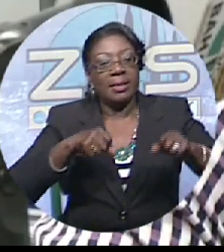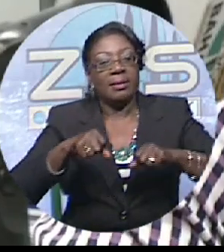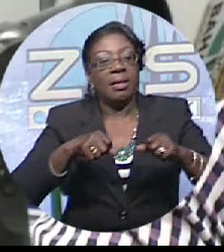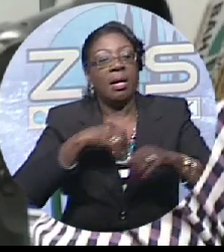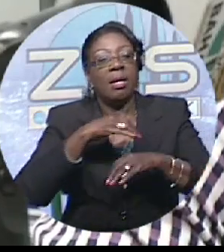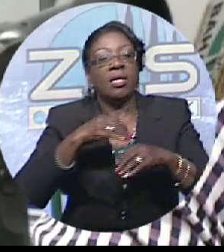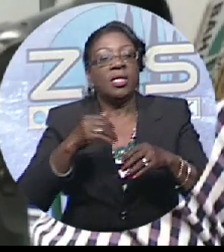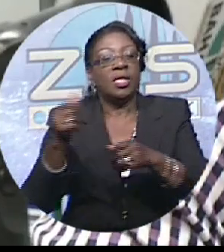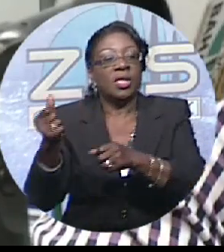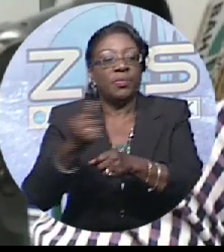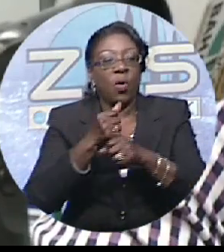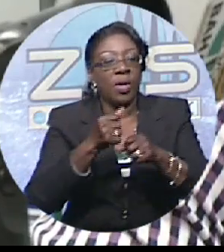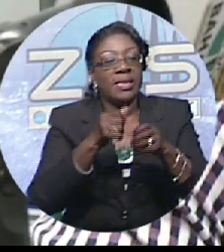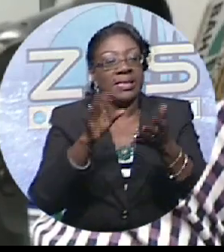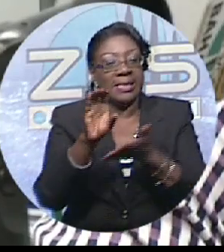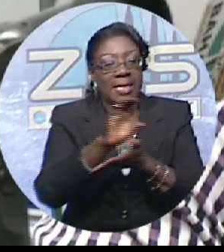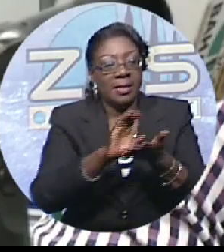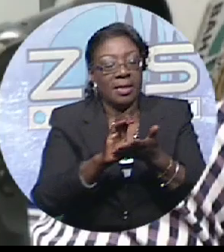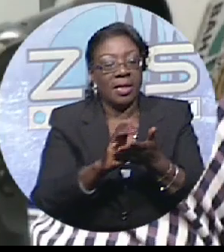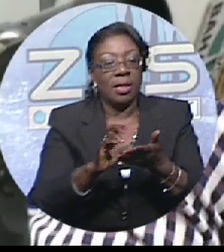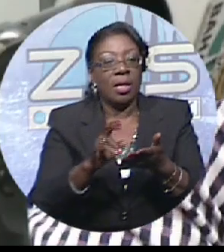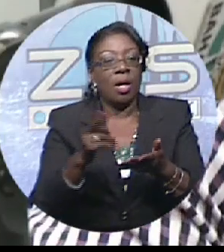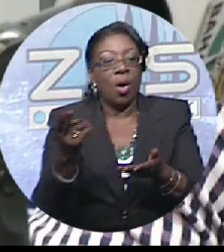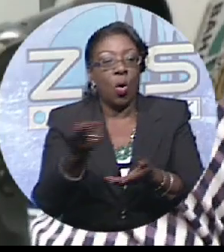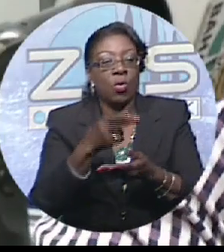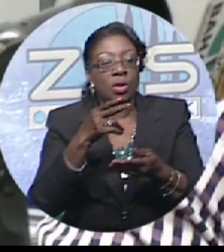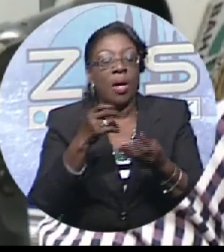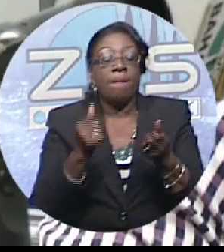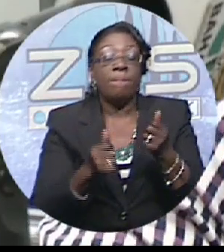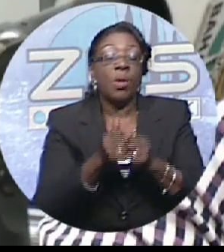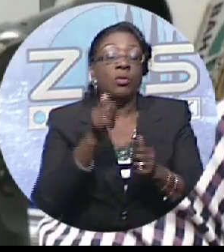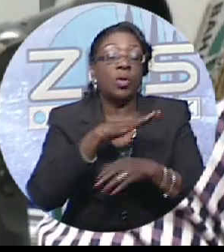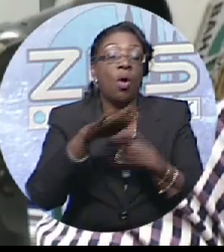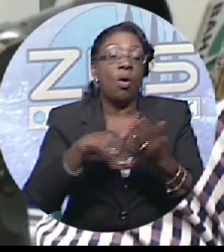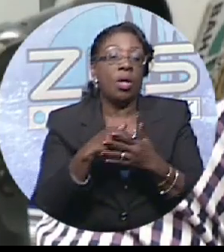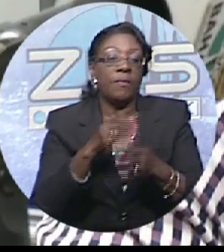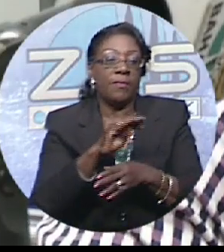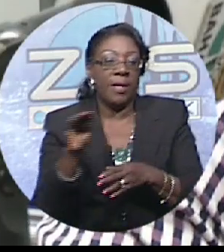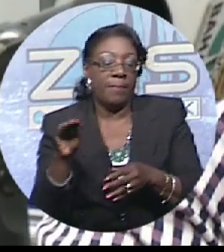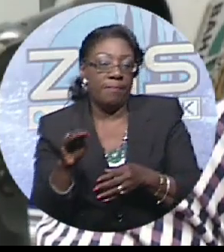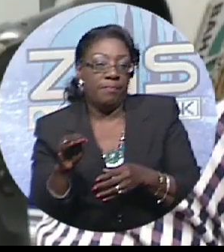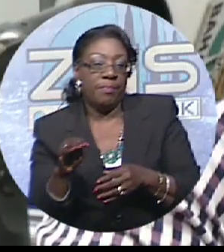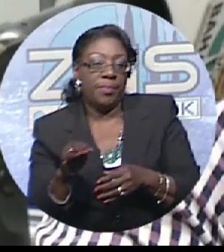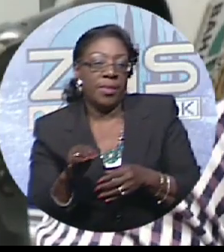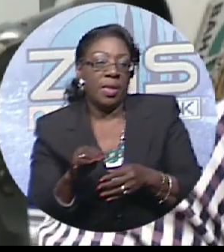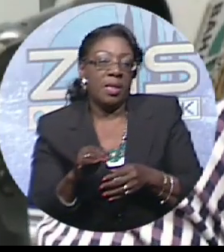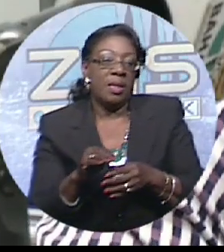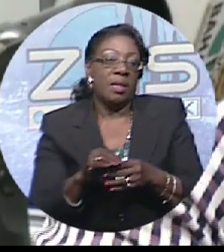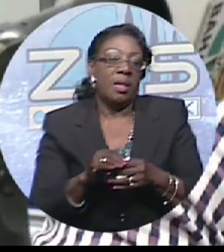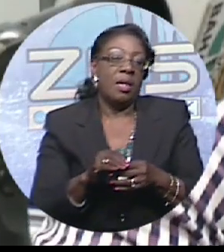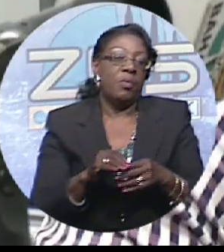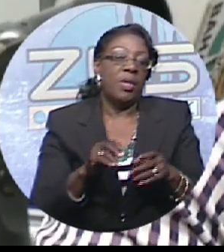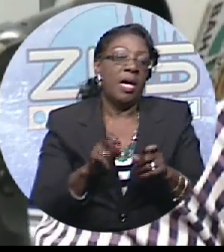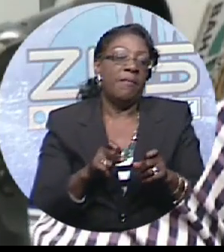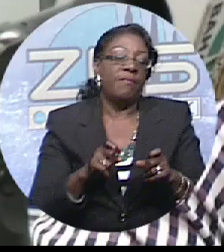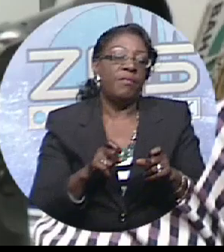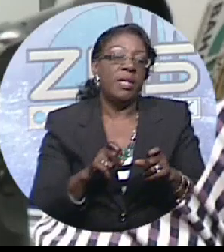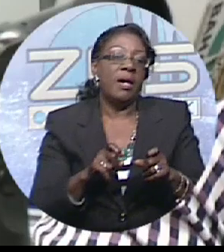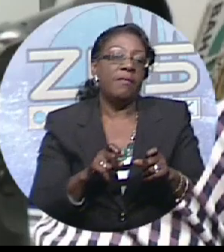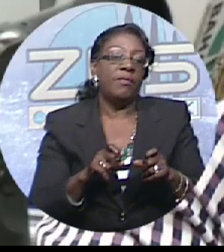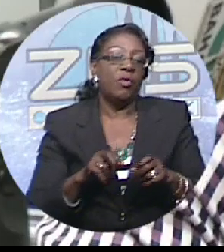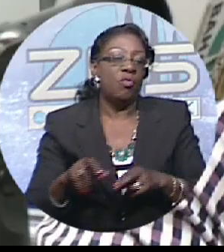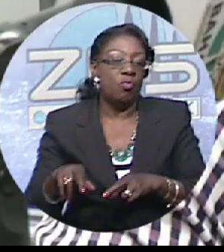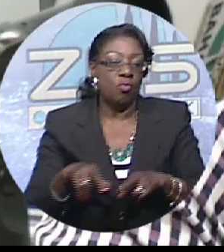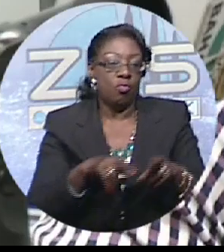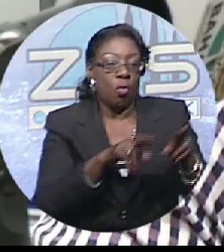of them. I think, with the exception of a cycling hoop, which will be on the road, and we have good road for that, and long road for that.